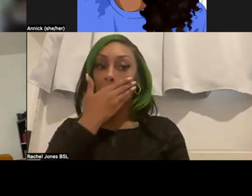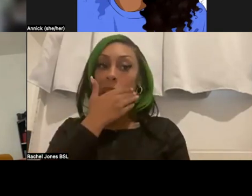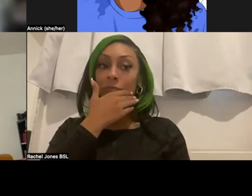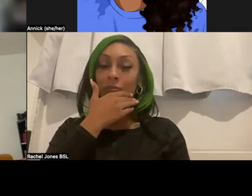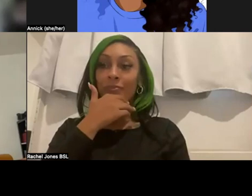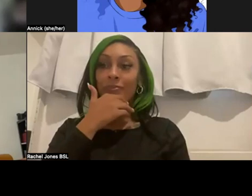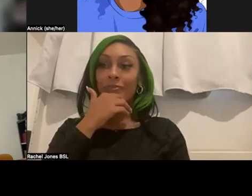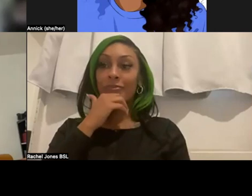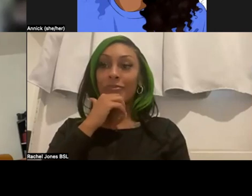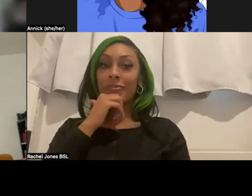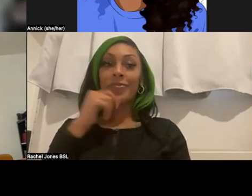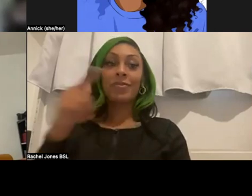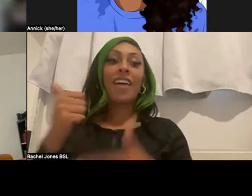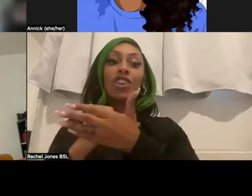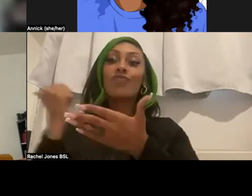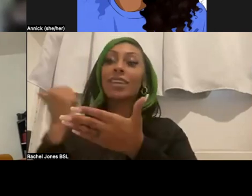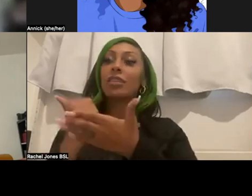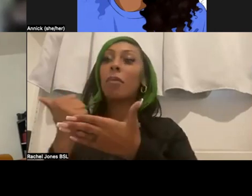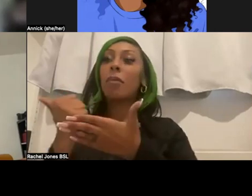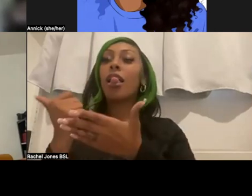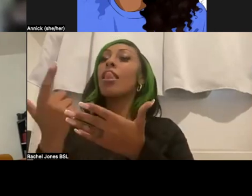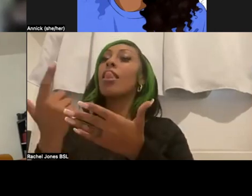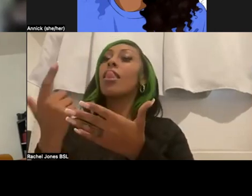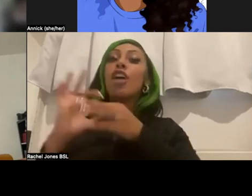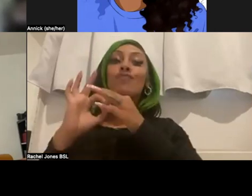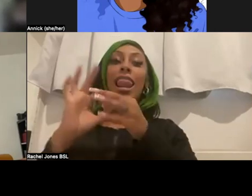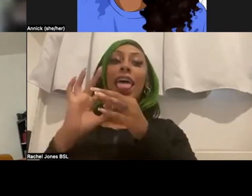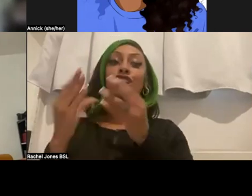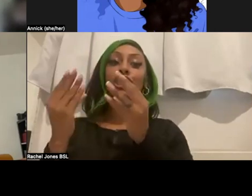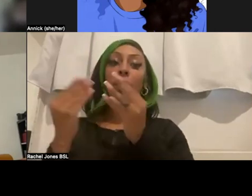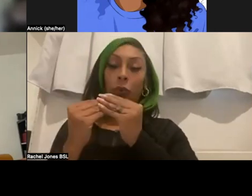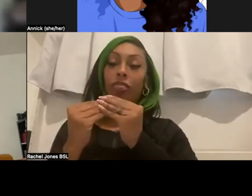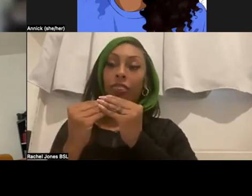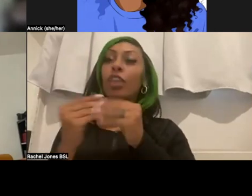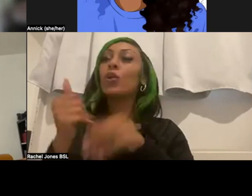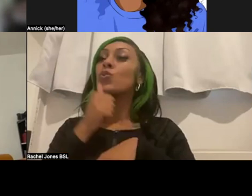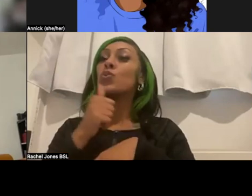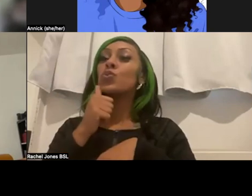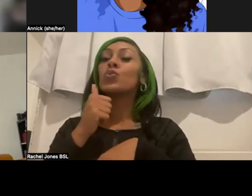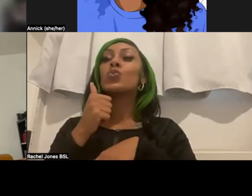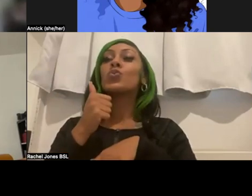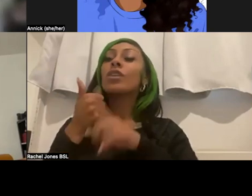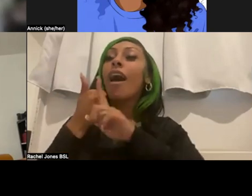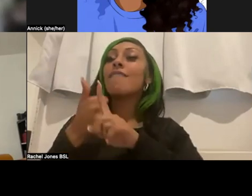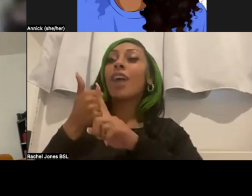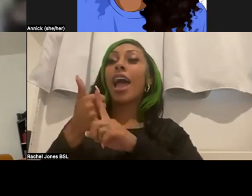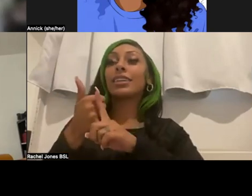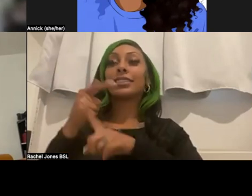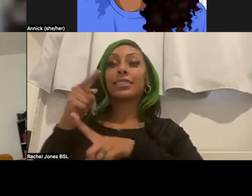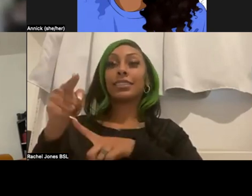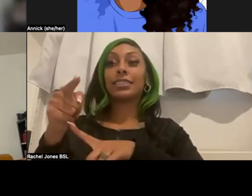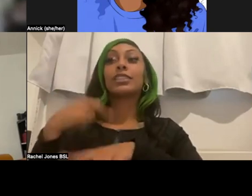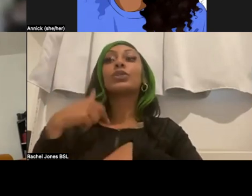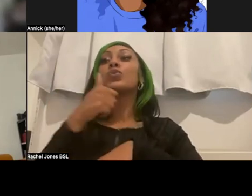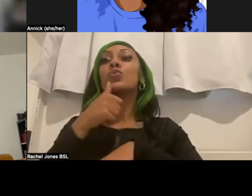phrases I have an incredibly ambivalent relationship with, and I use them advisedly as a result. But I also use